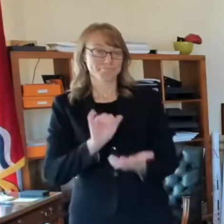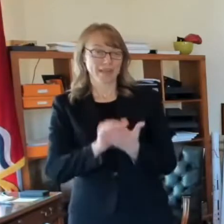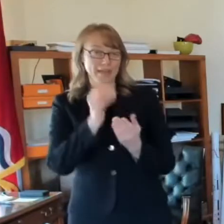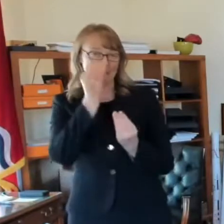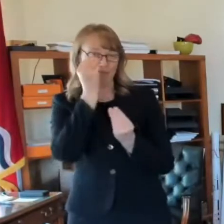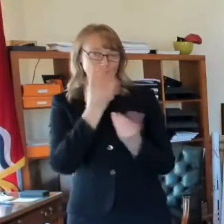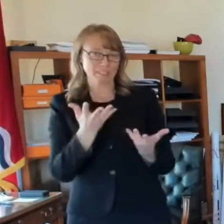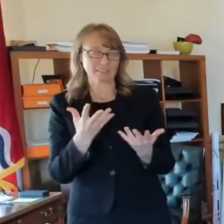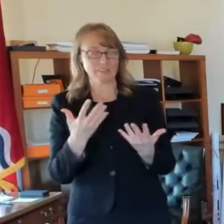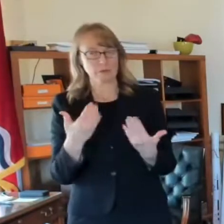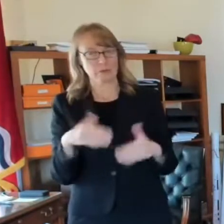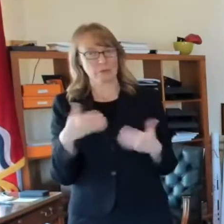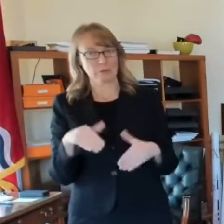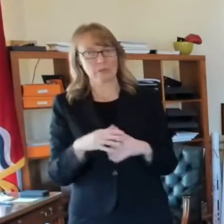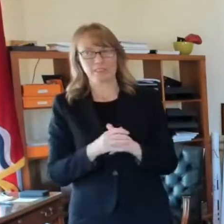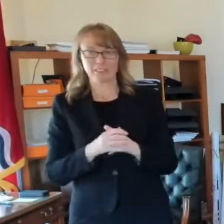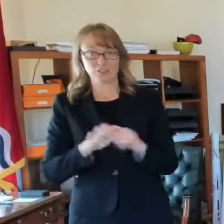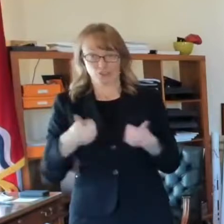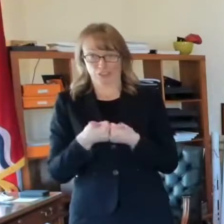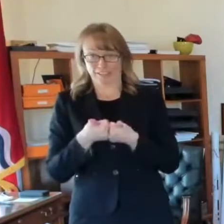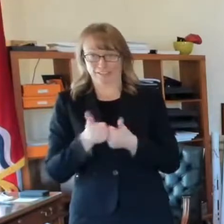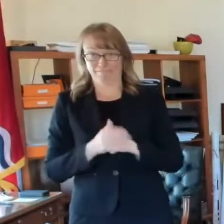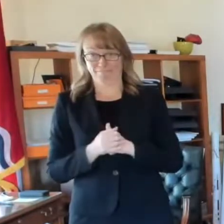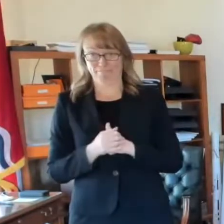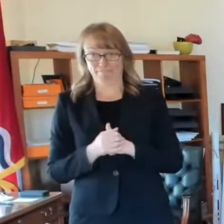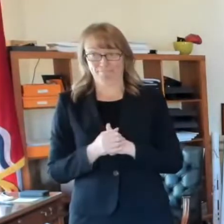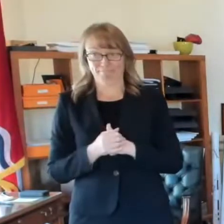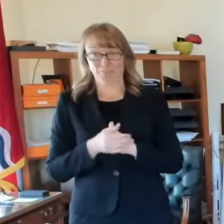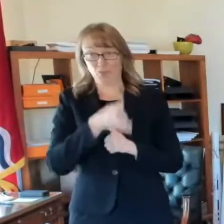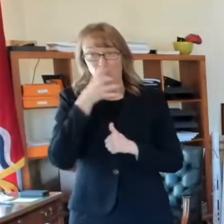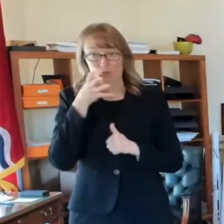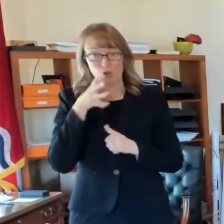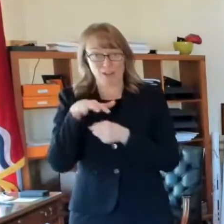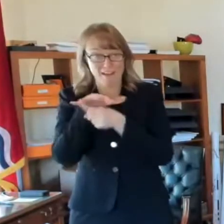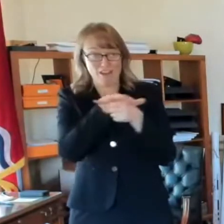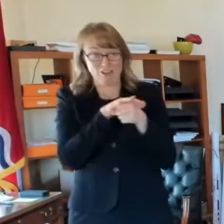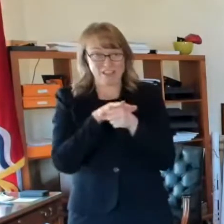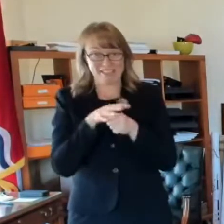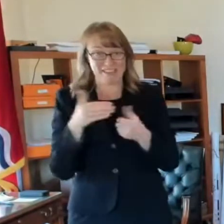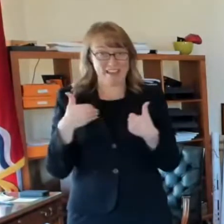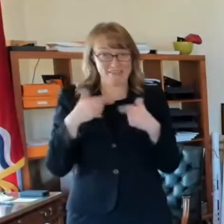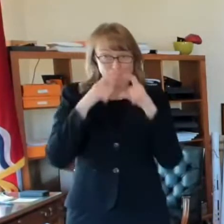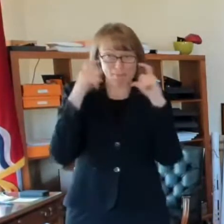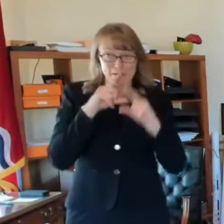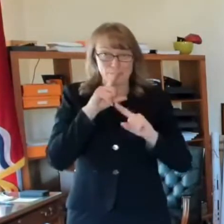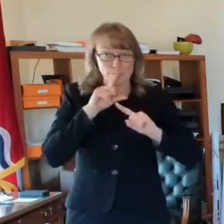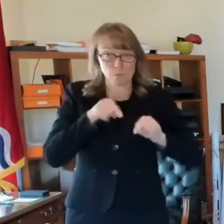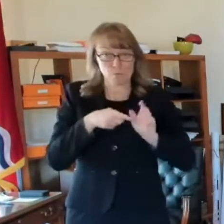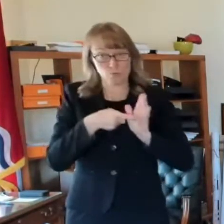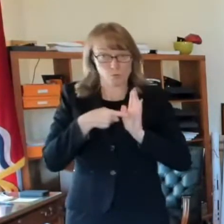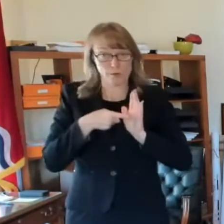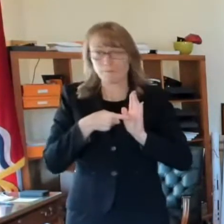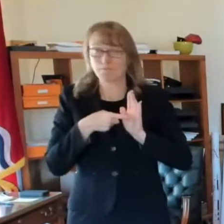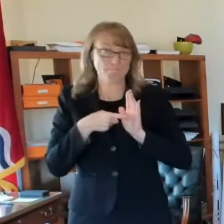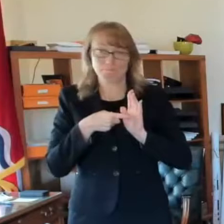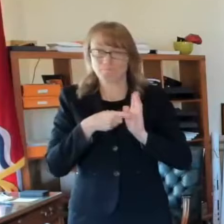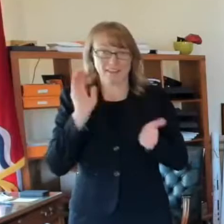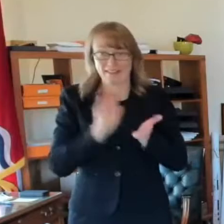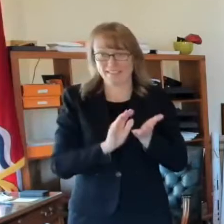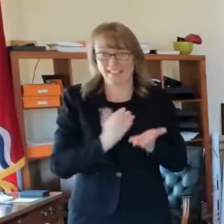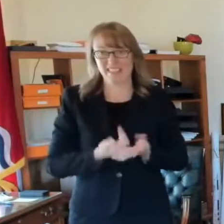difficult. We have very few mask mandates in outlying areas, and their numbers are